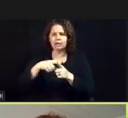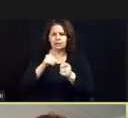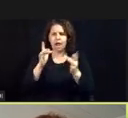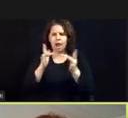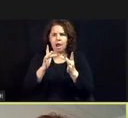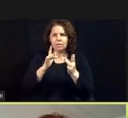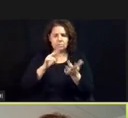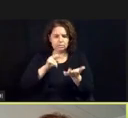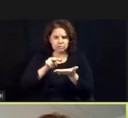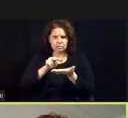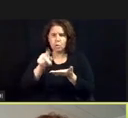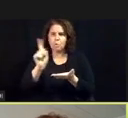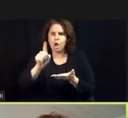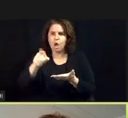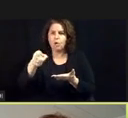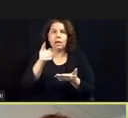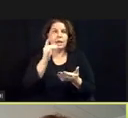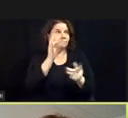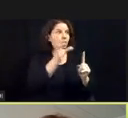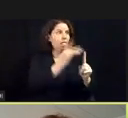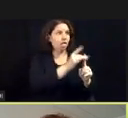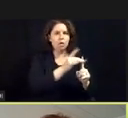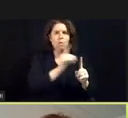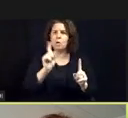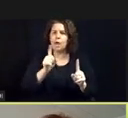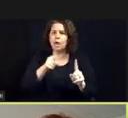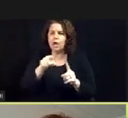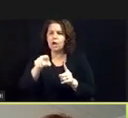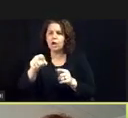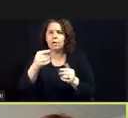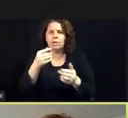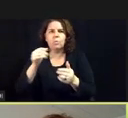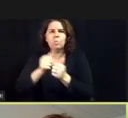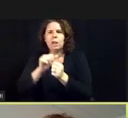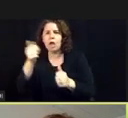possible and isolated and quarantined. Next, please.